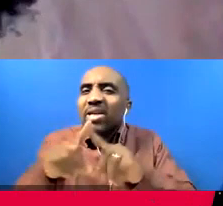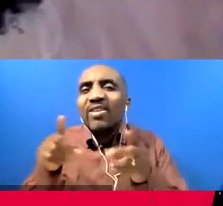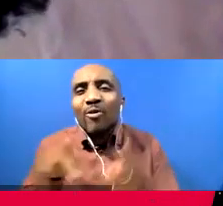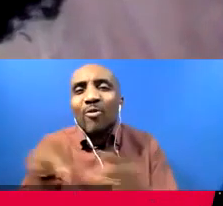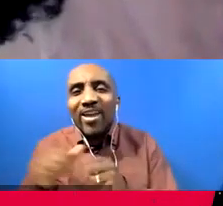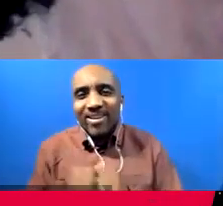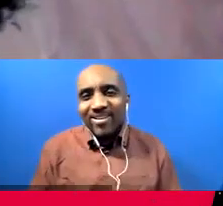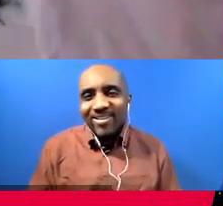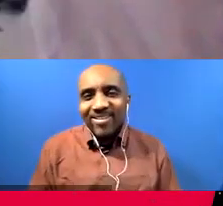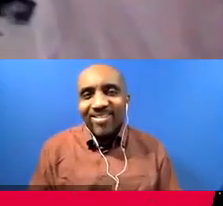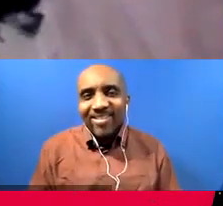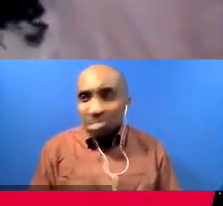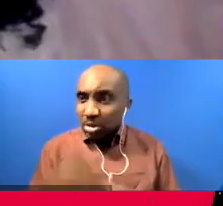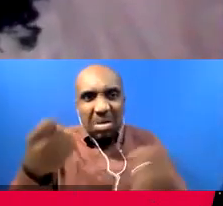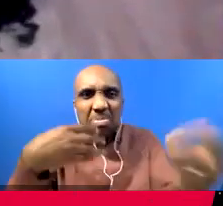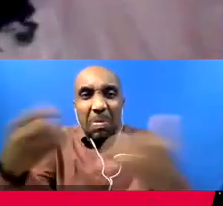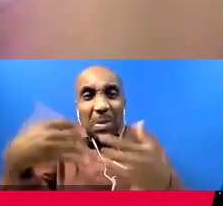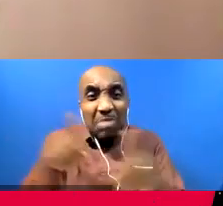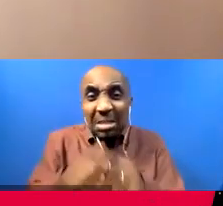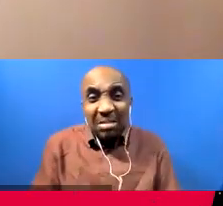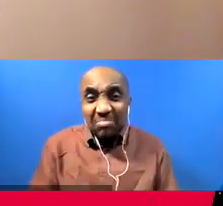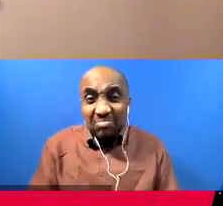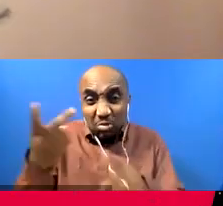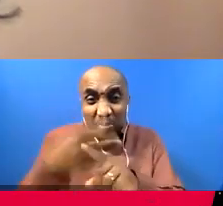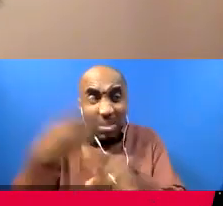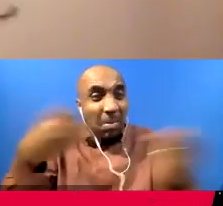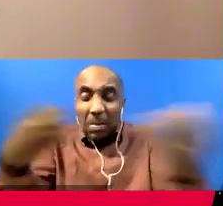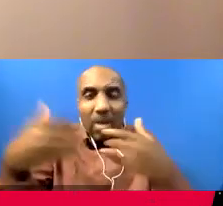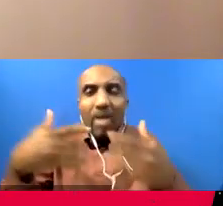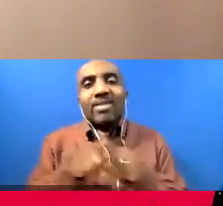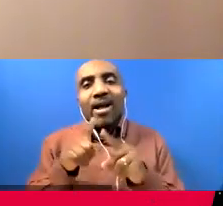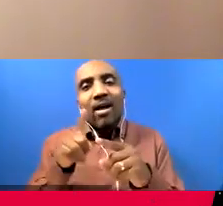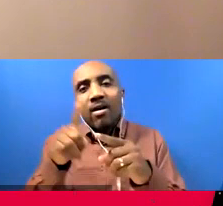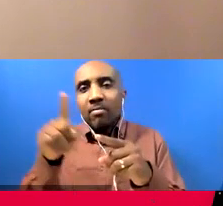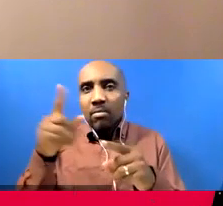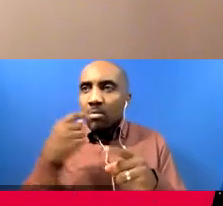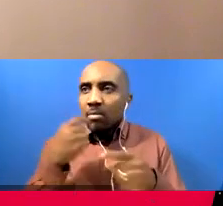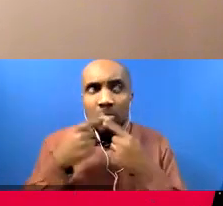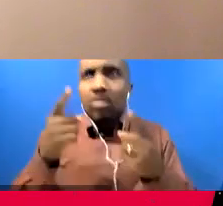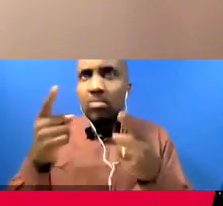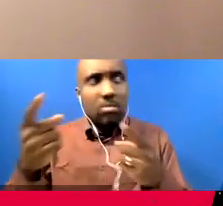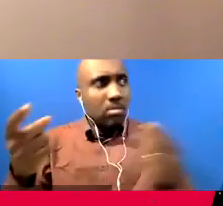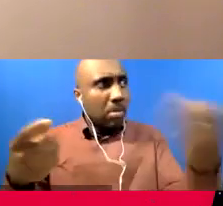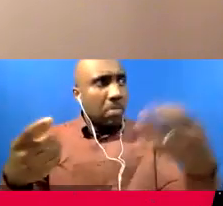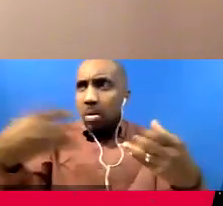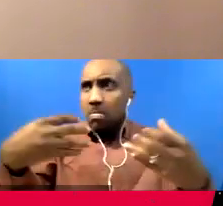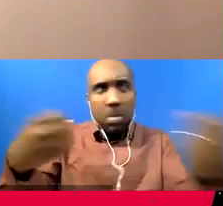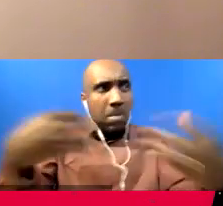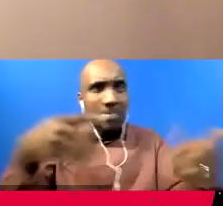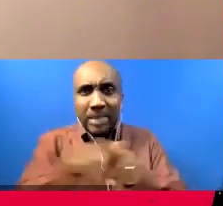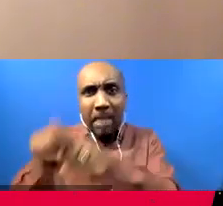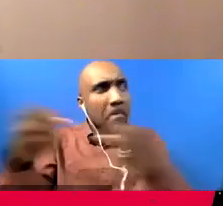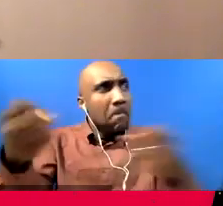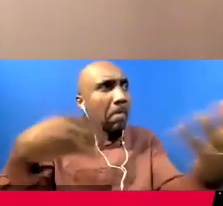same thing in different ways, I suppose. It's an echo chamber, you know? It's like you get lost in it, and